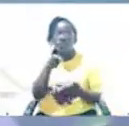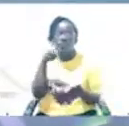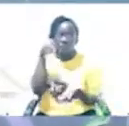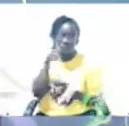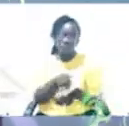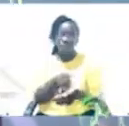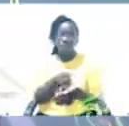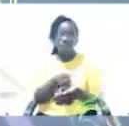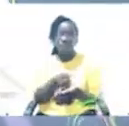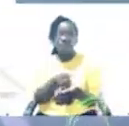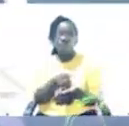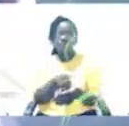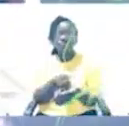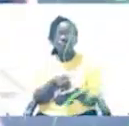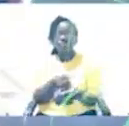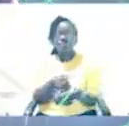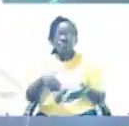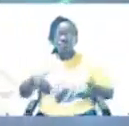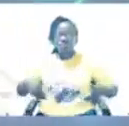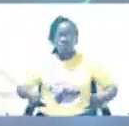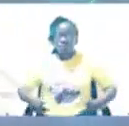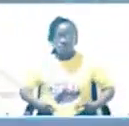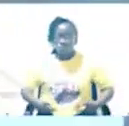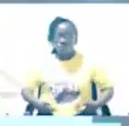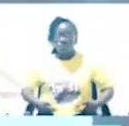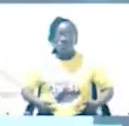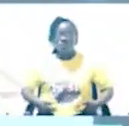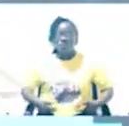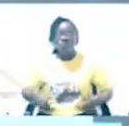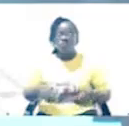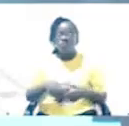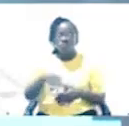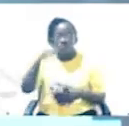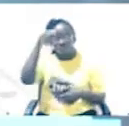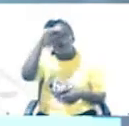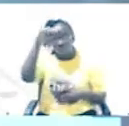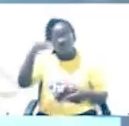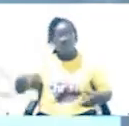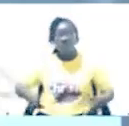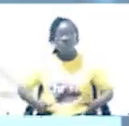Young man, young woman. It doesn't matter where you